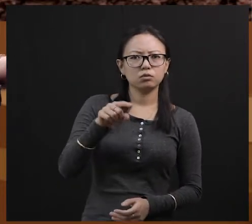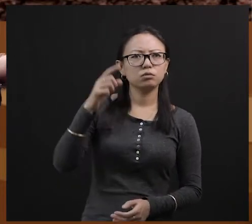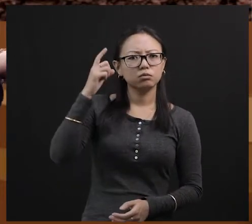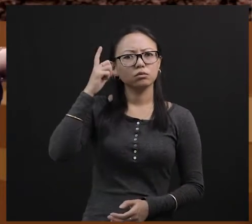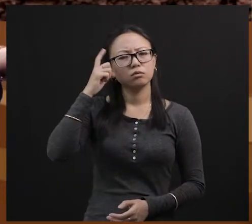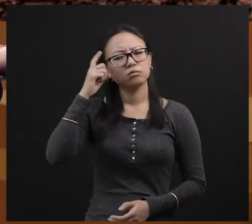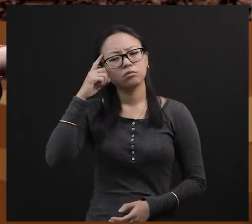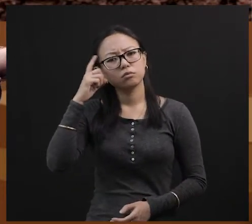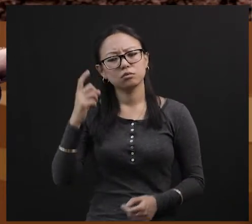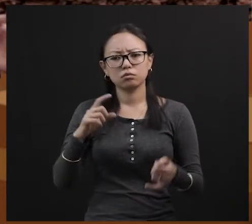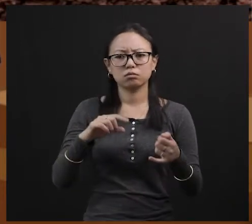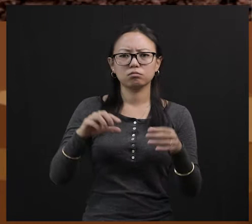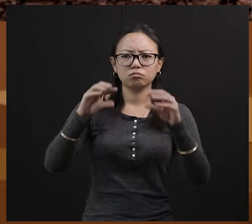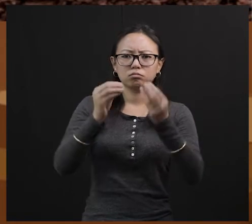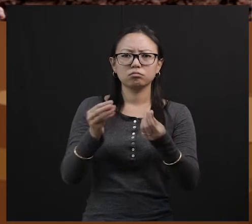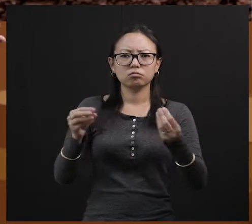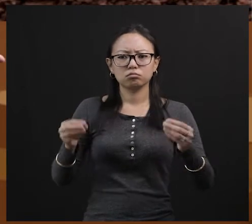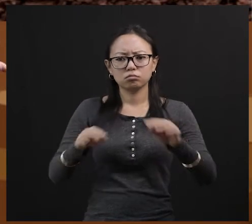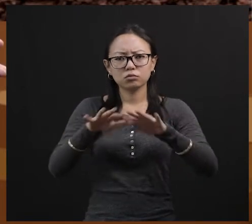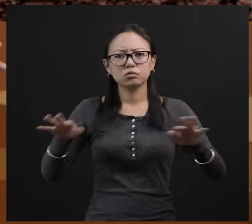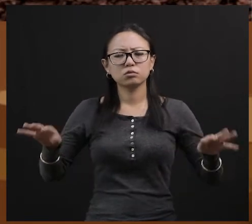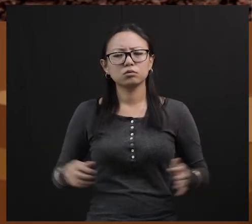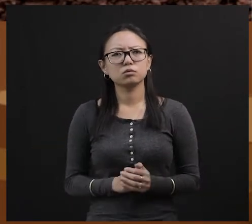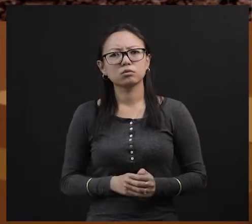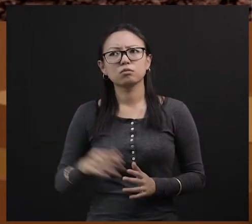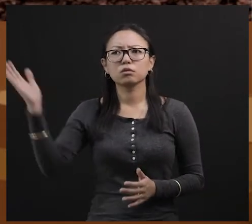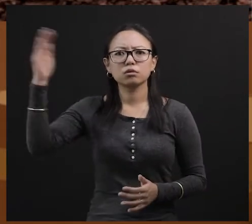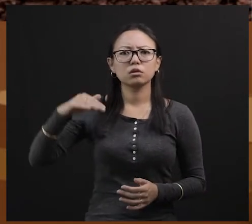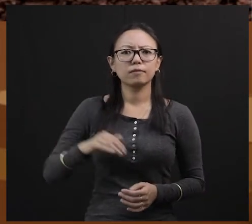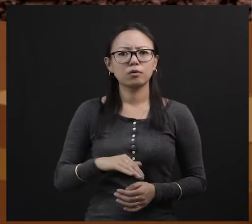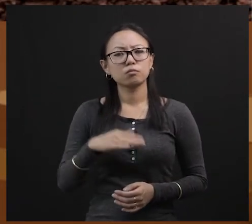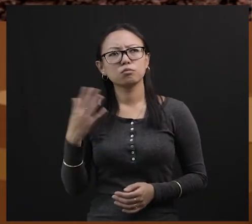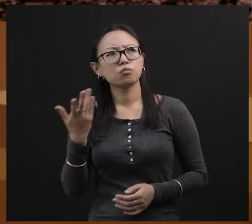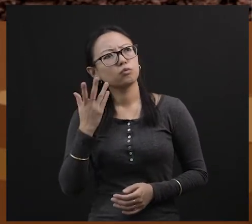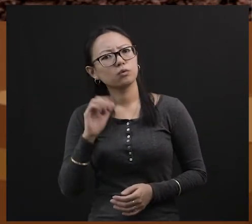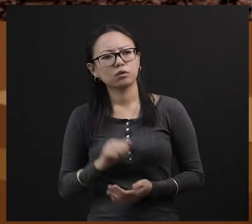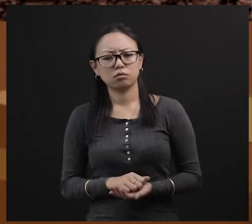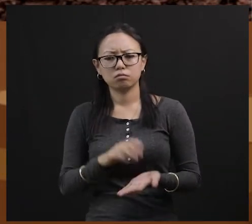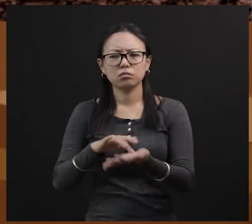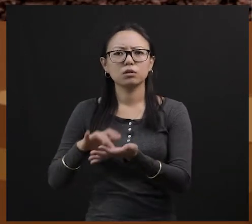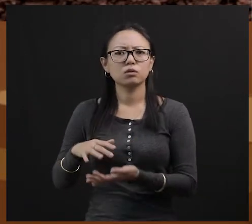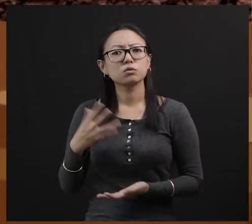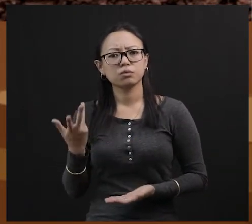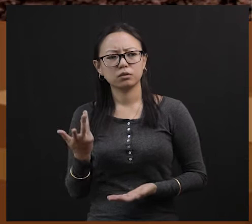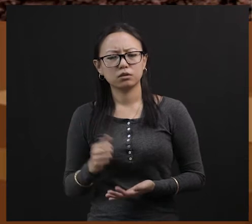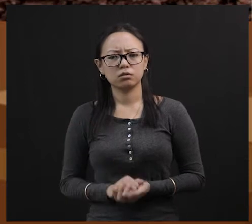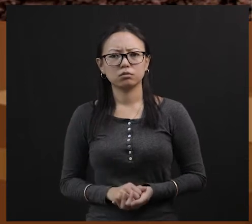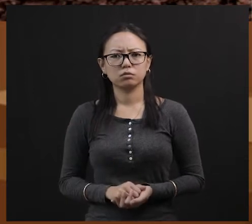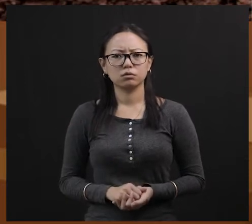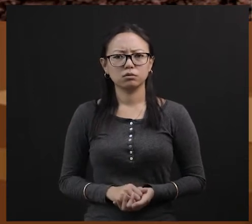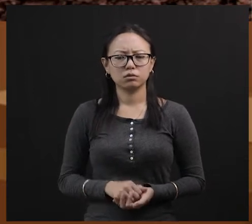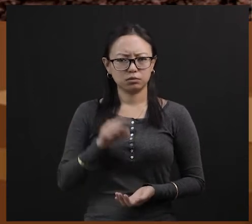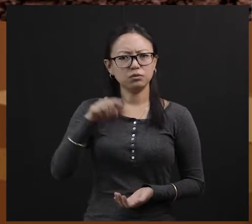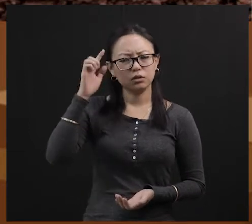came from? How do the soil exist? Let us find out how soil is